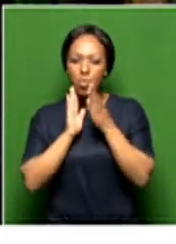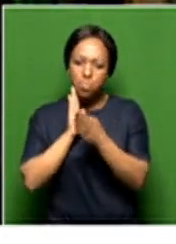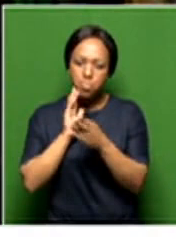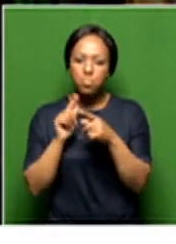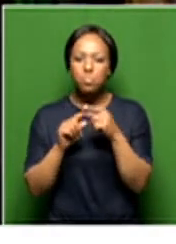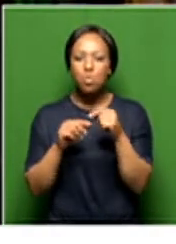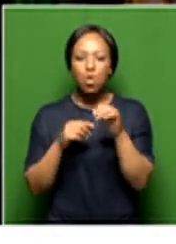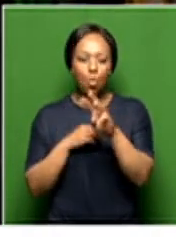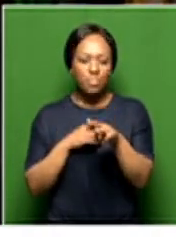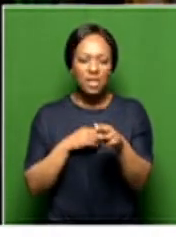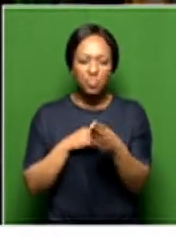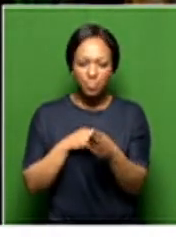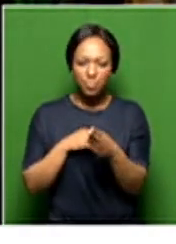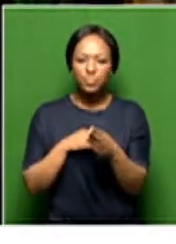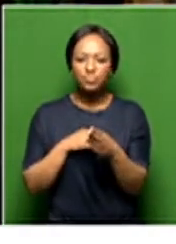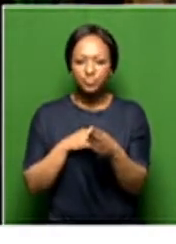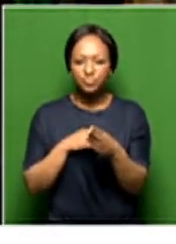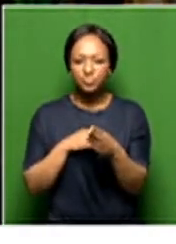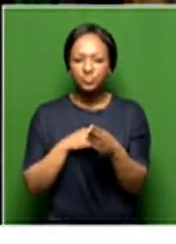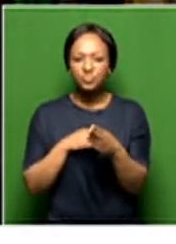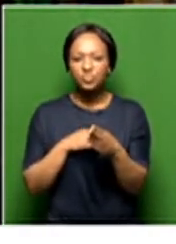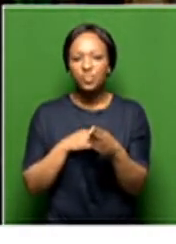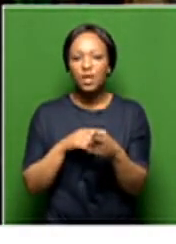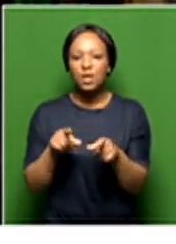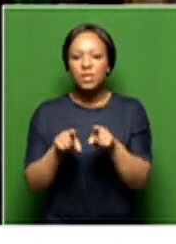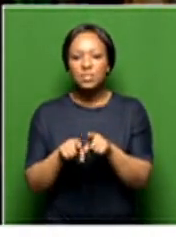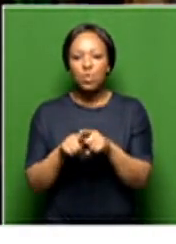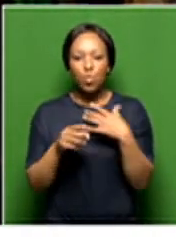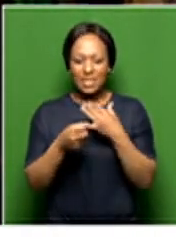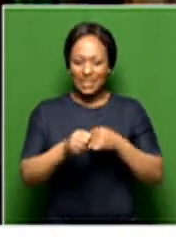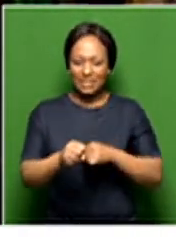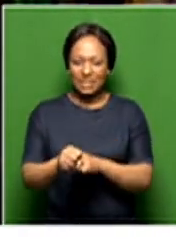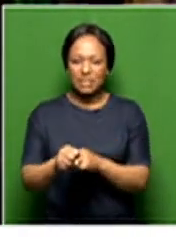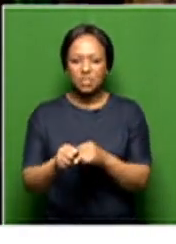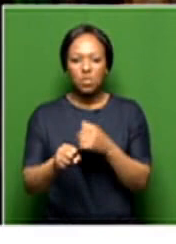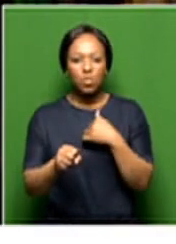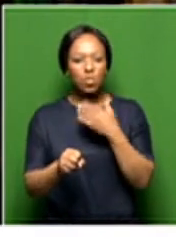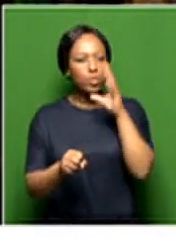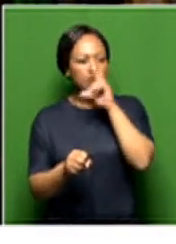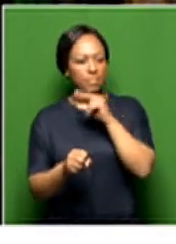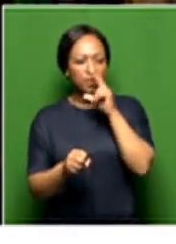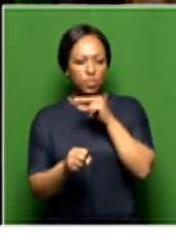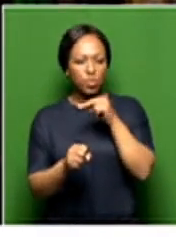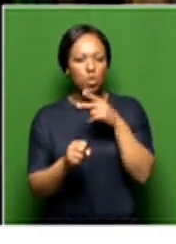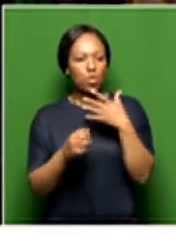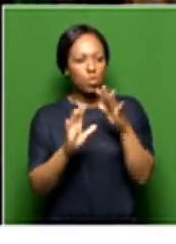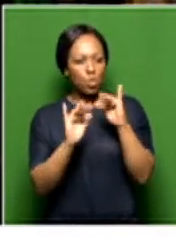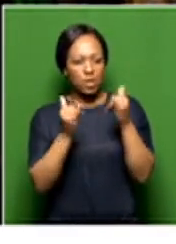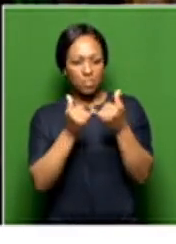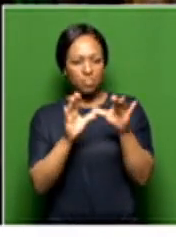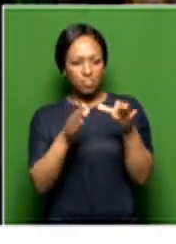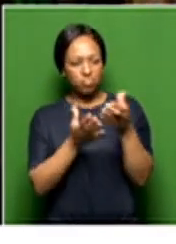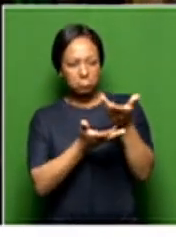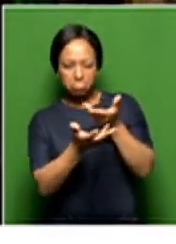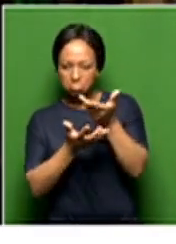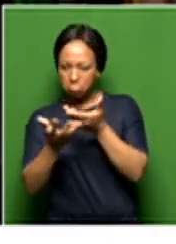We have a website going. And then also, we were also very strategic about who we speak to with this brand. As I mentioned before, there's